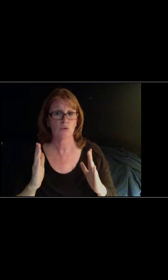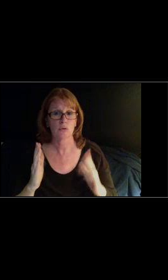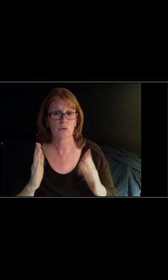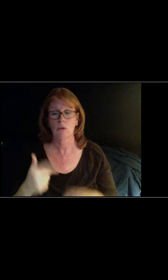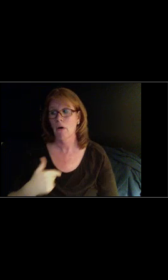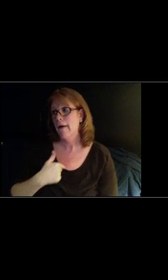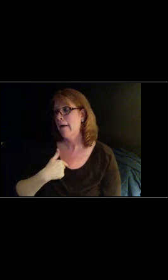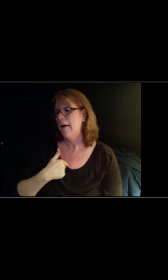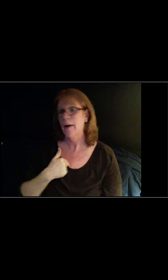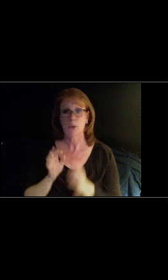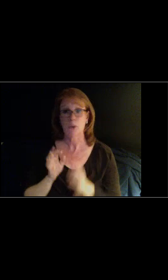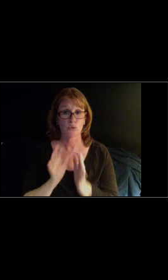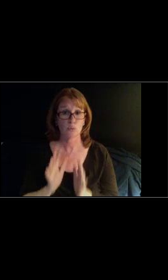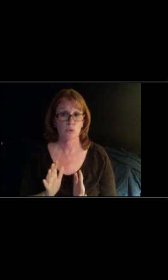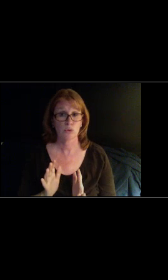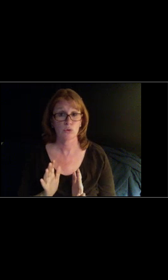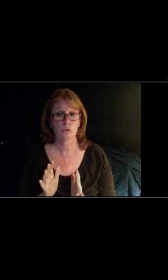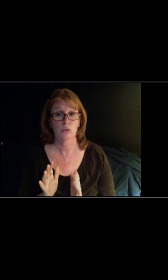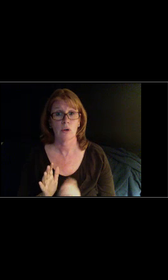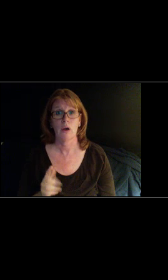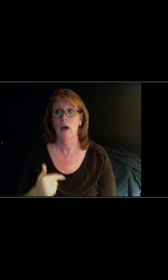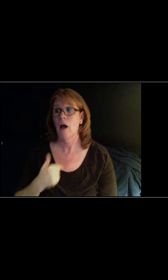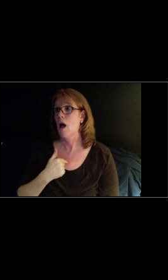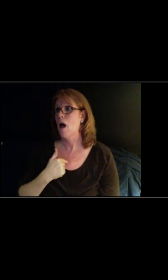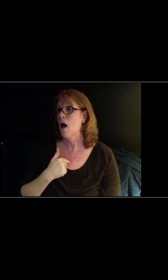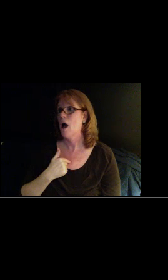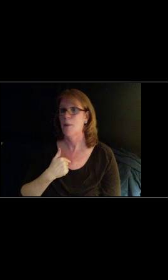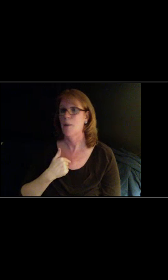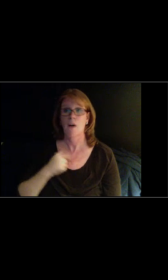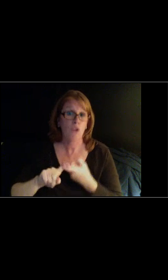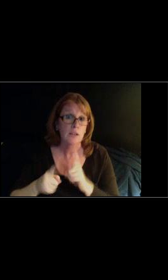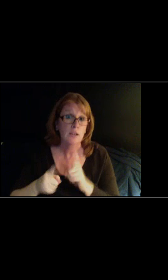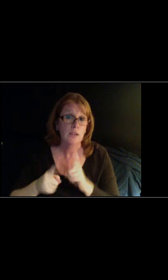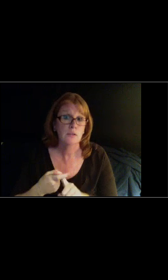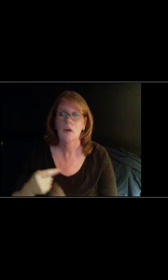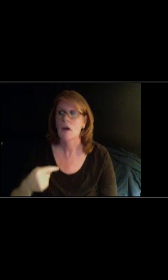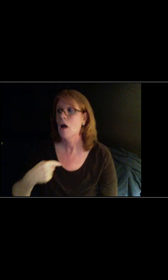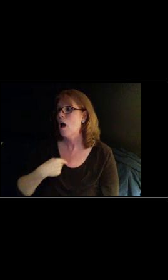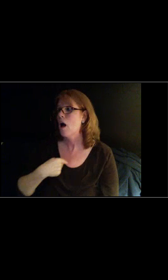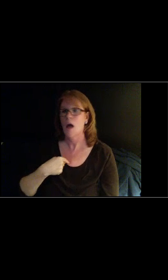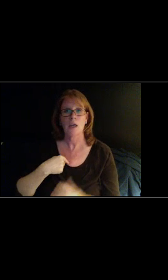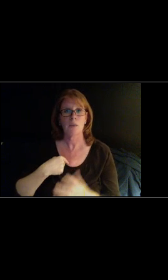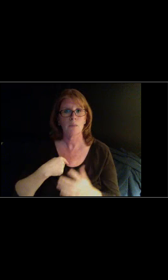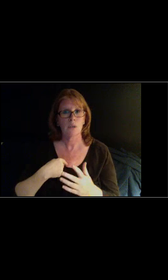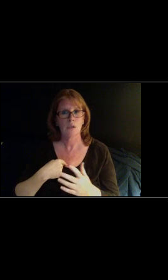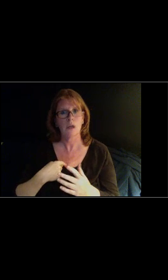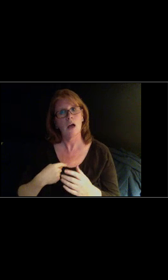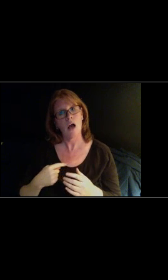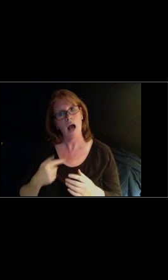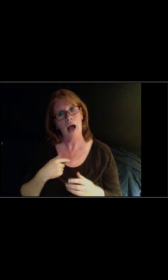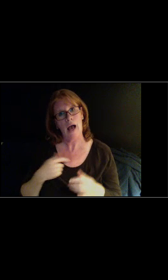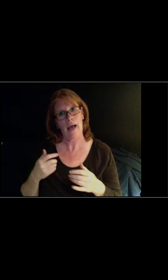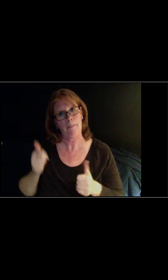mother, I'm a teacher, I'm an interpreter, I'm a